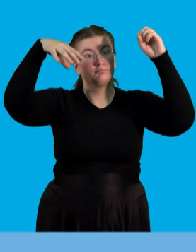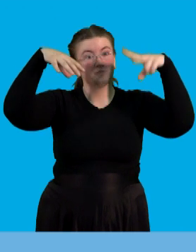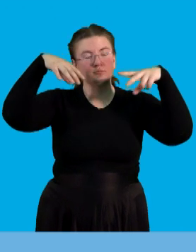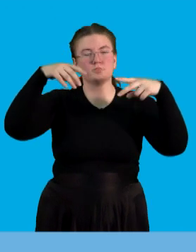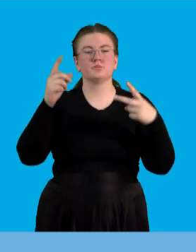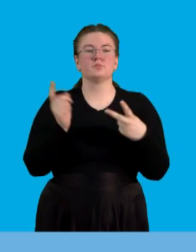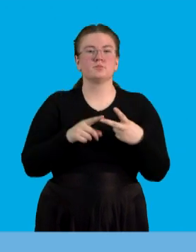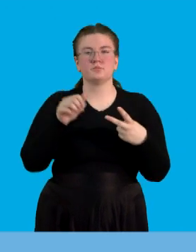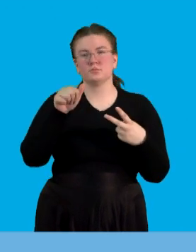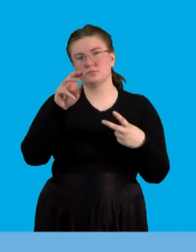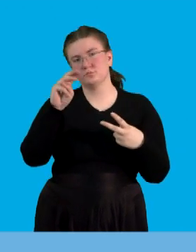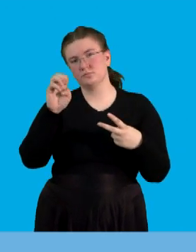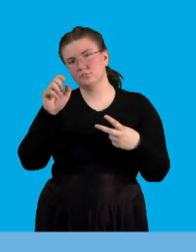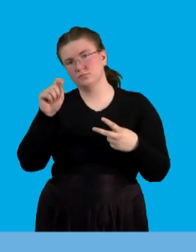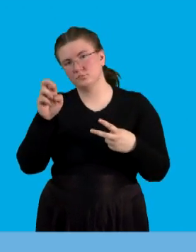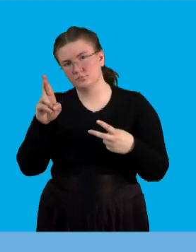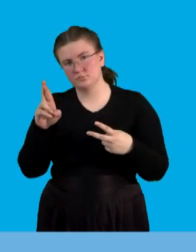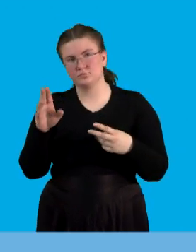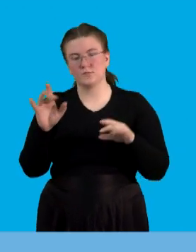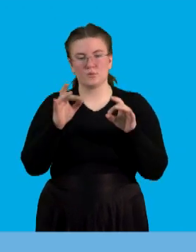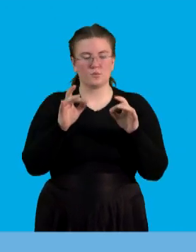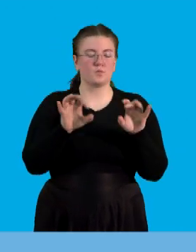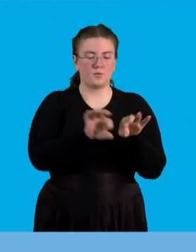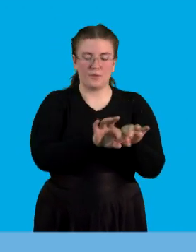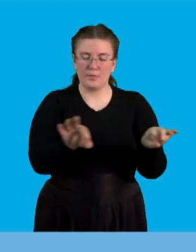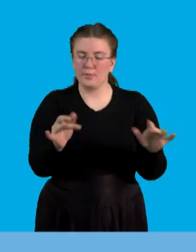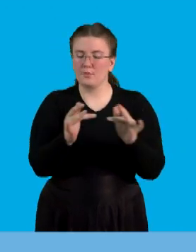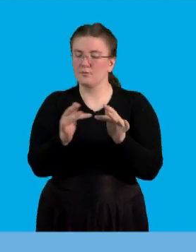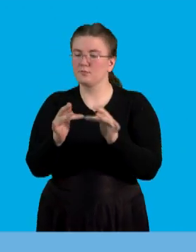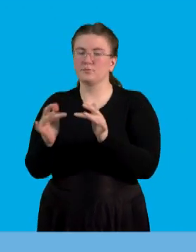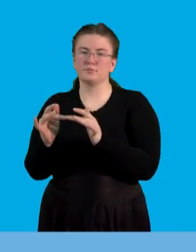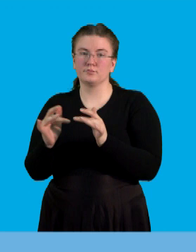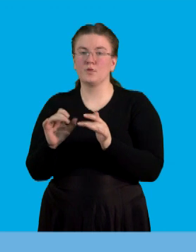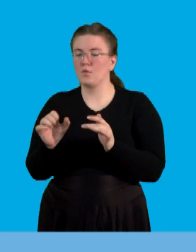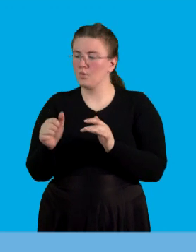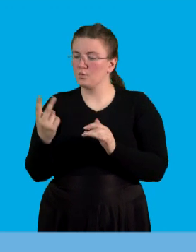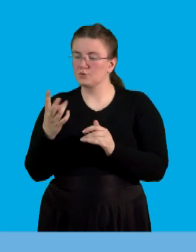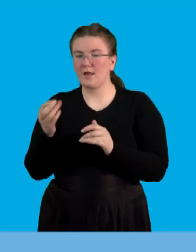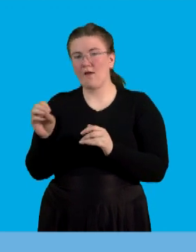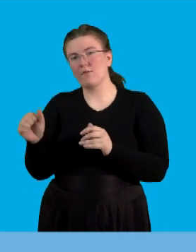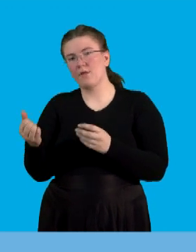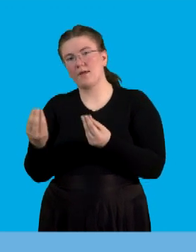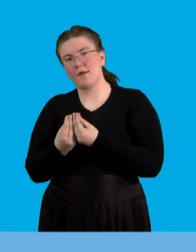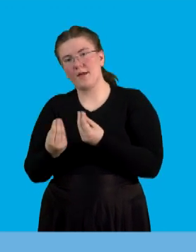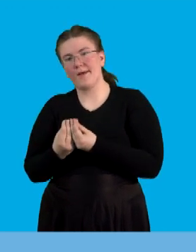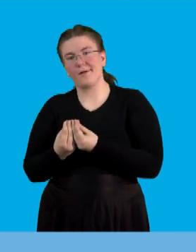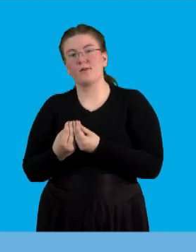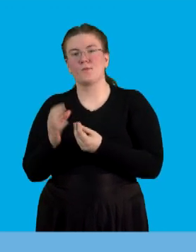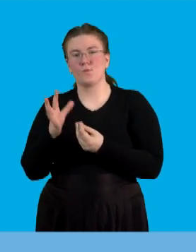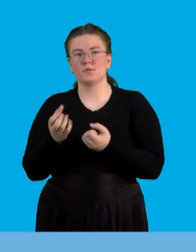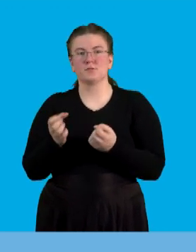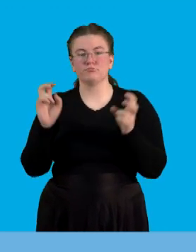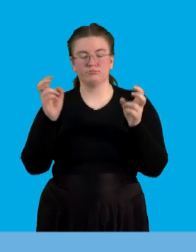ammeter, the conducting wires. There is also something that is connected to there that is going to supply energy to